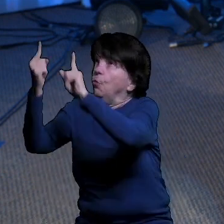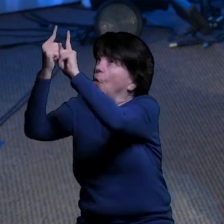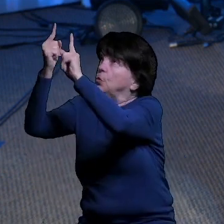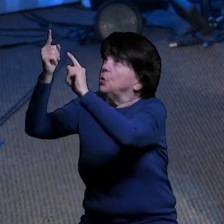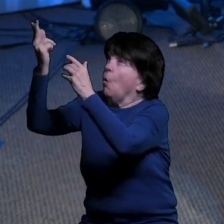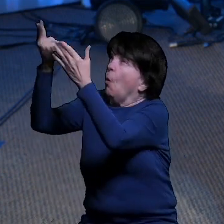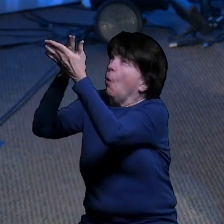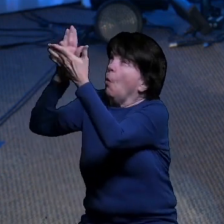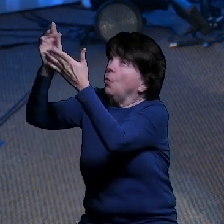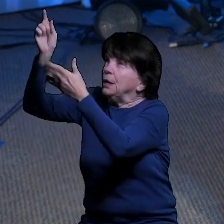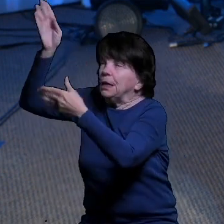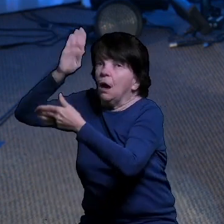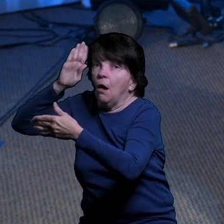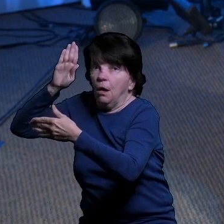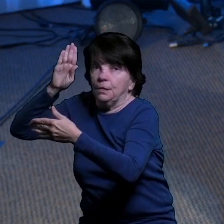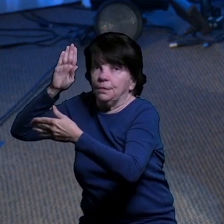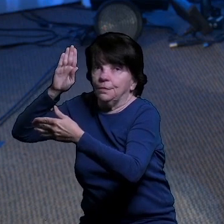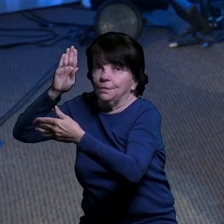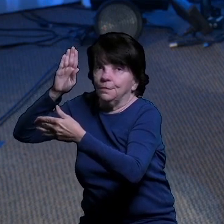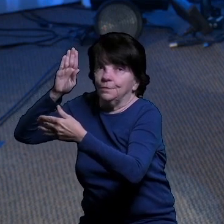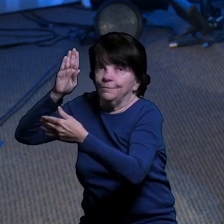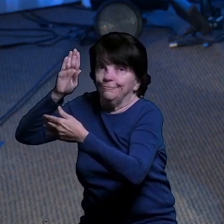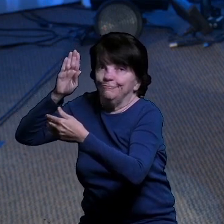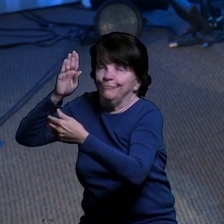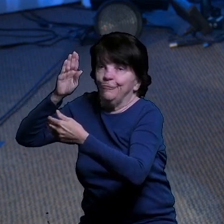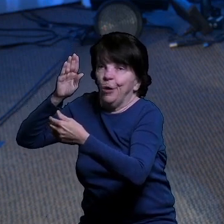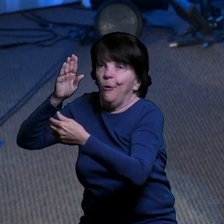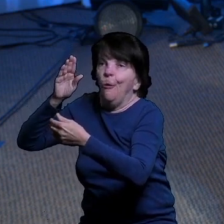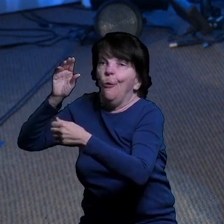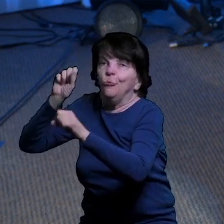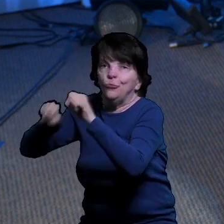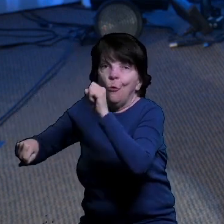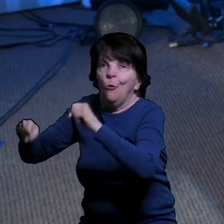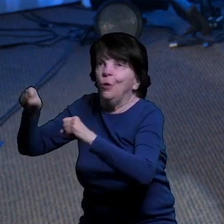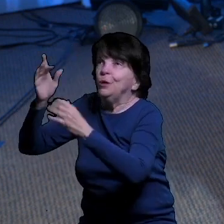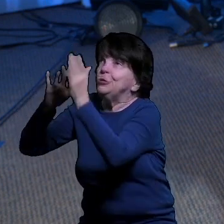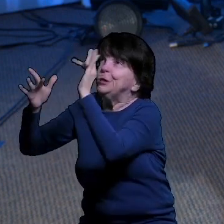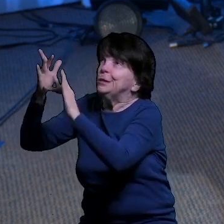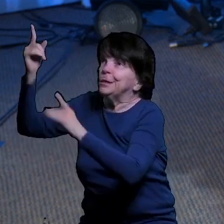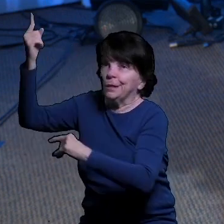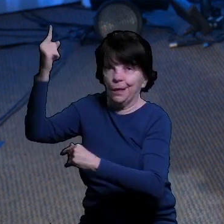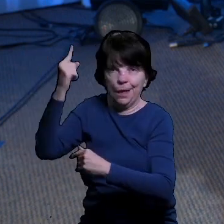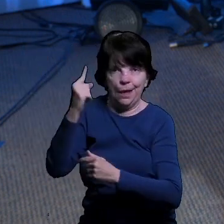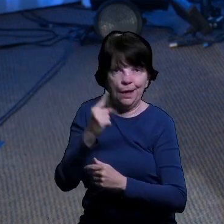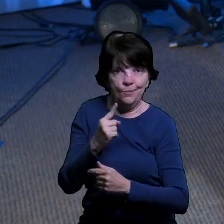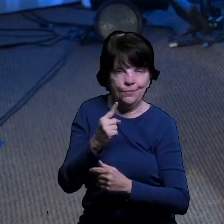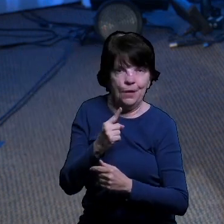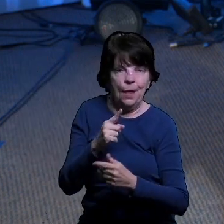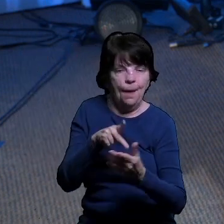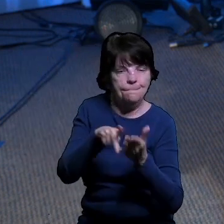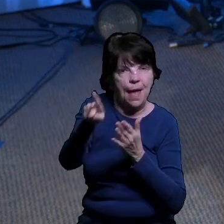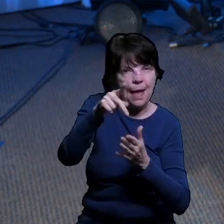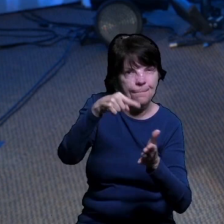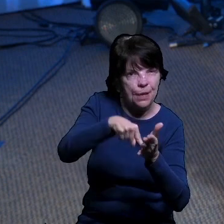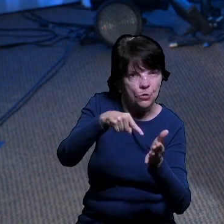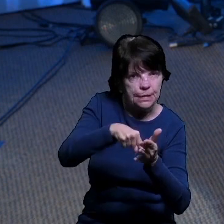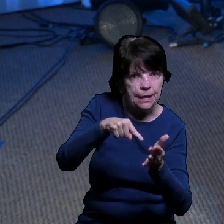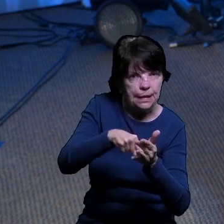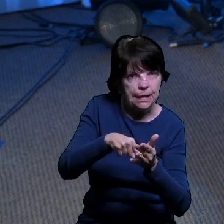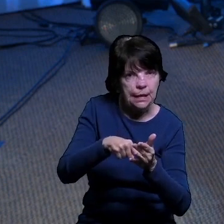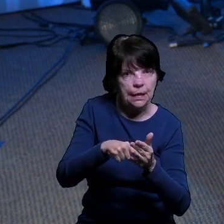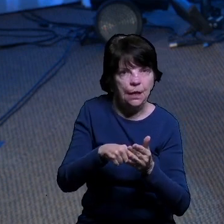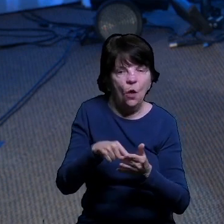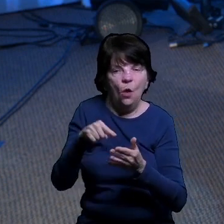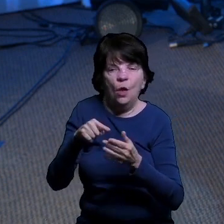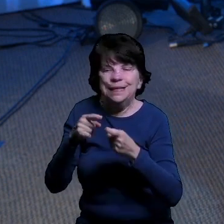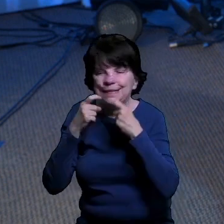came. Jesus came to pay your penalty. The Bible says, for the wages of sin is death. Jesus died upon